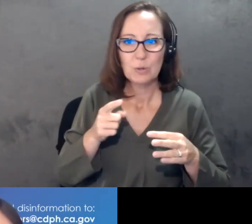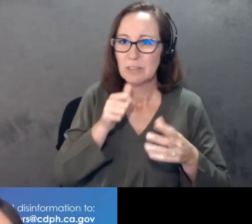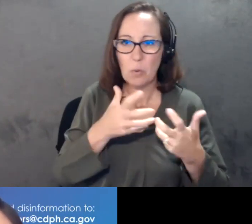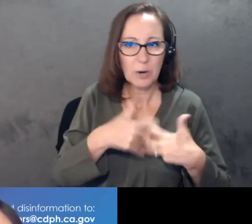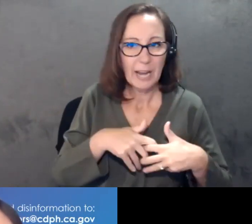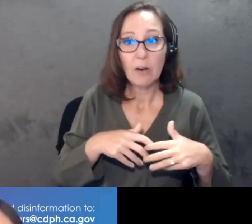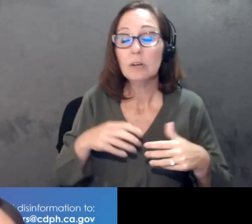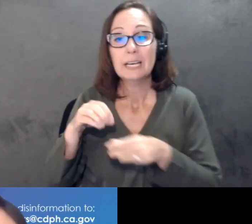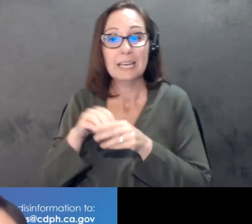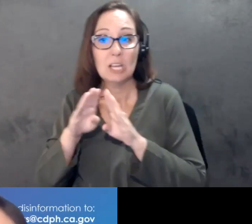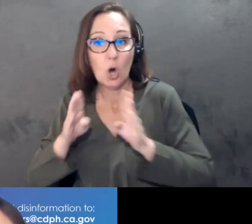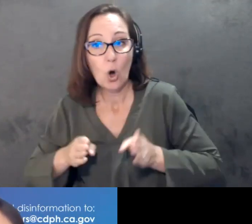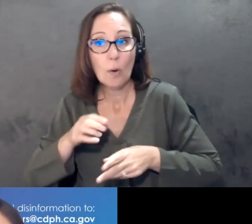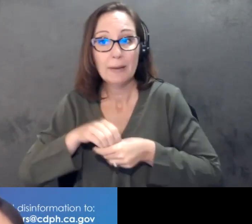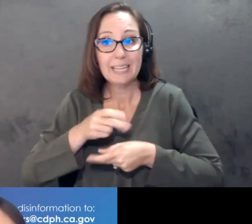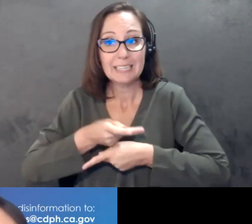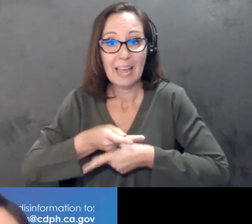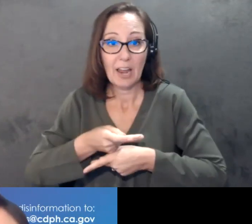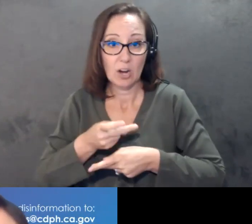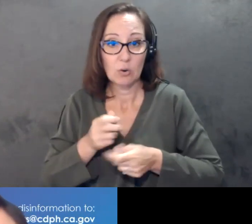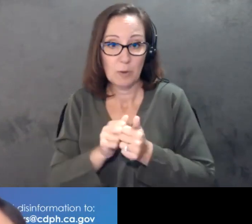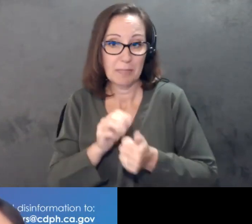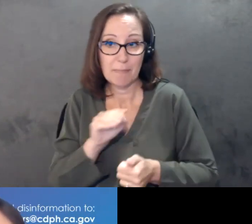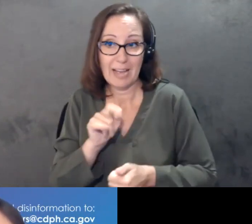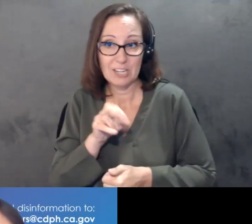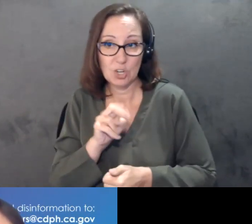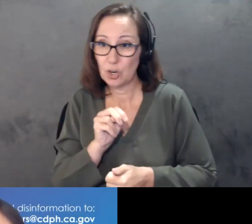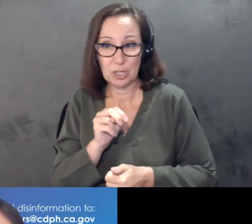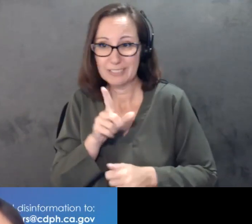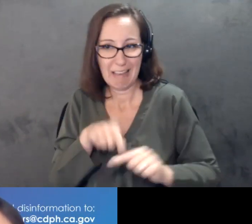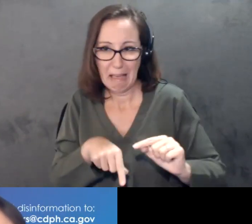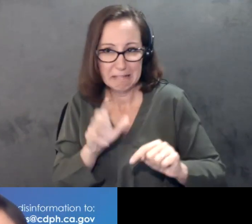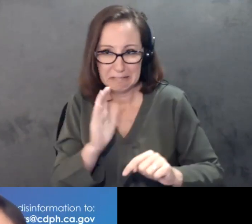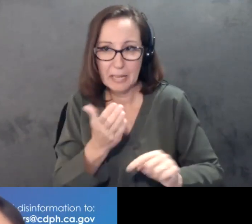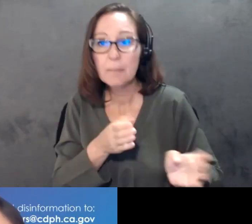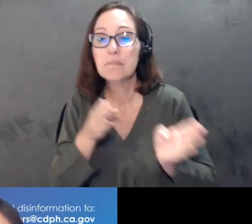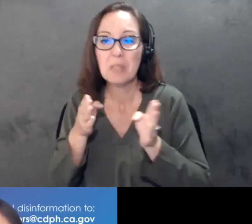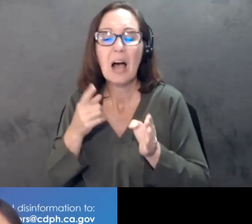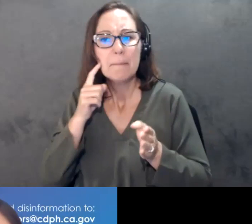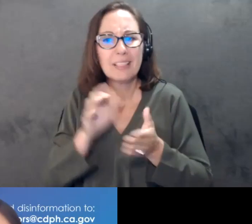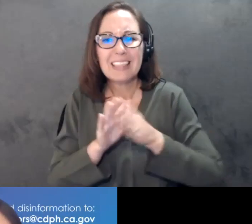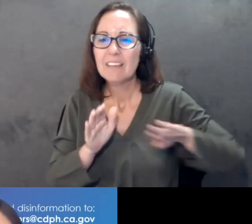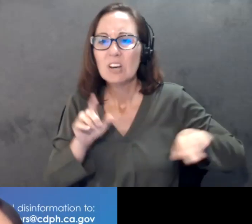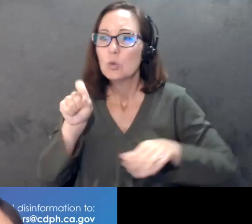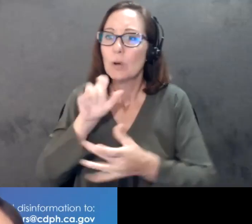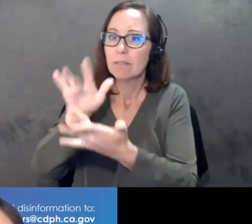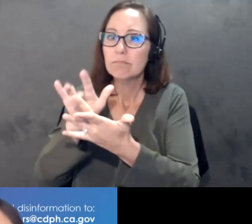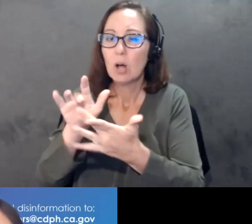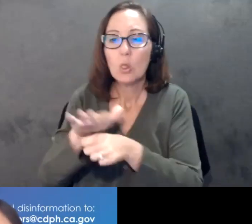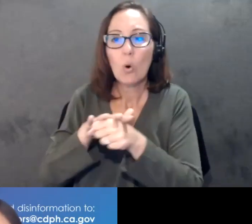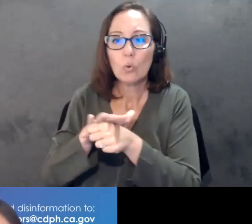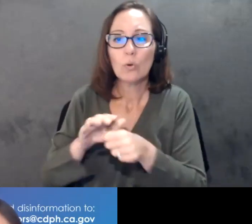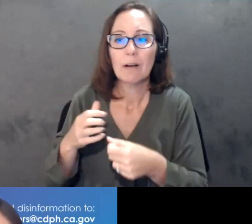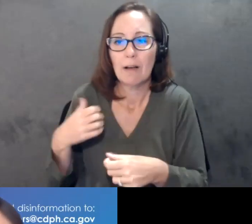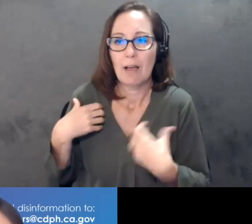in-home or in-care appointments through My Turn, I believe you can also reach out to your local health jurisdiction, and some of